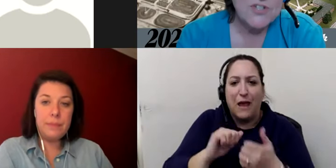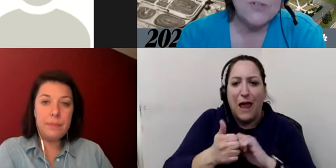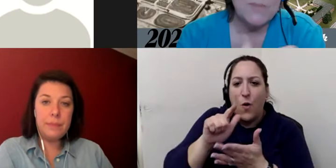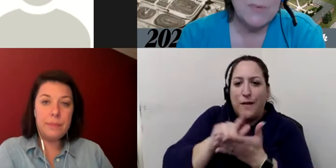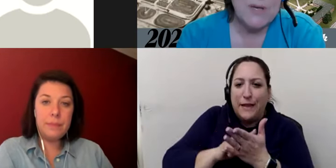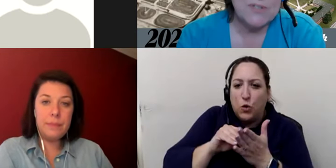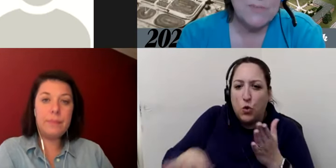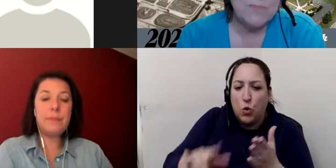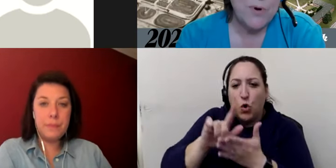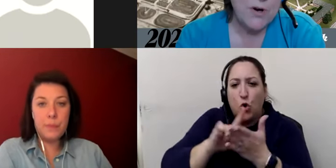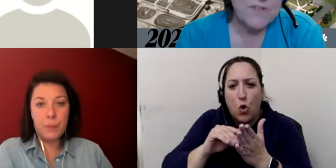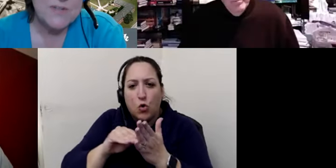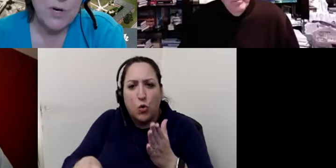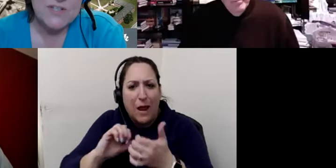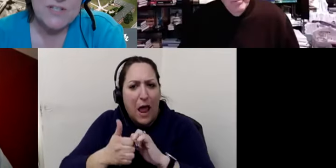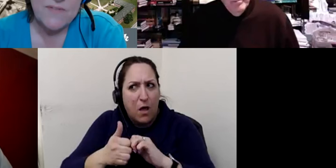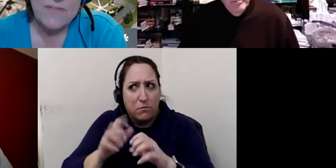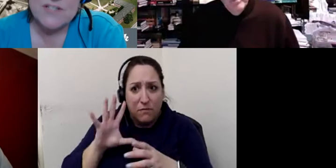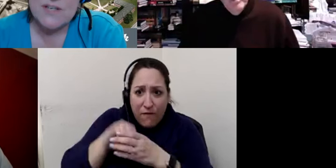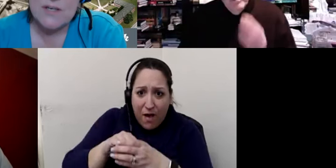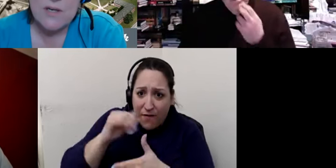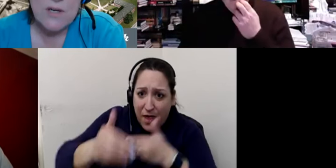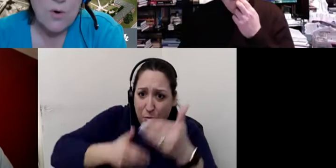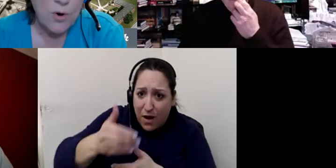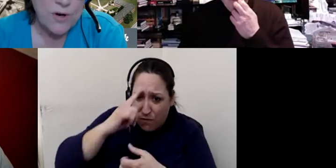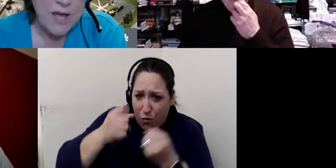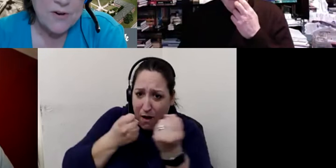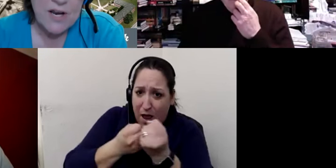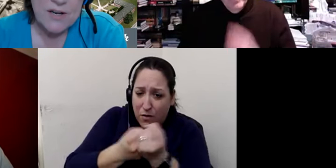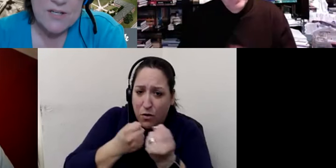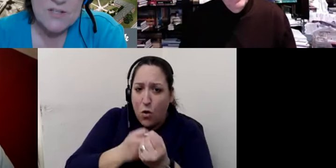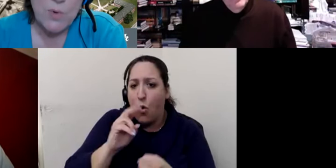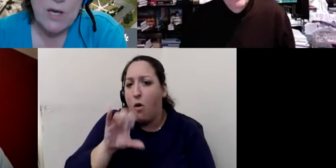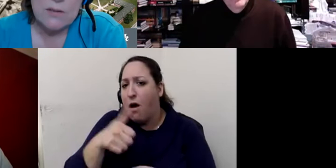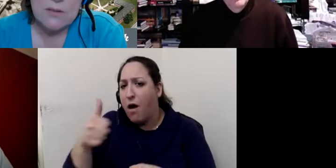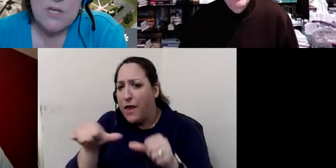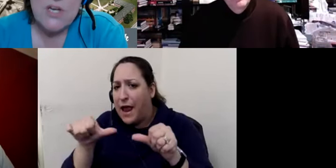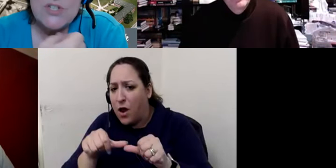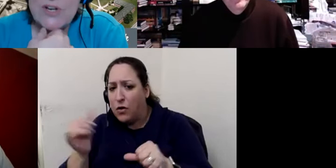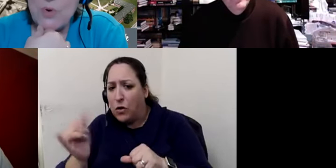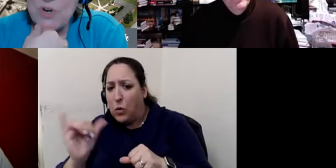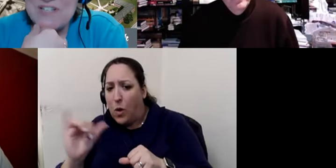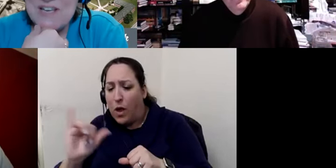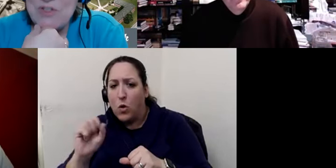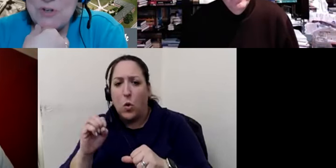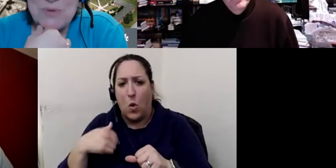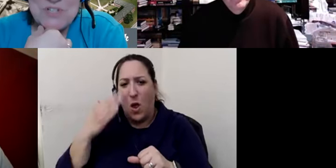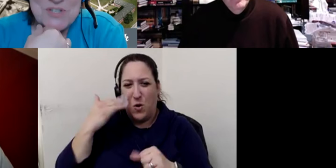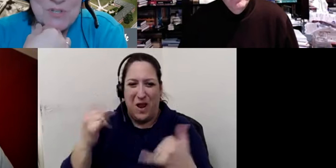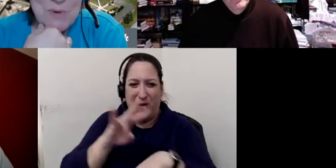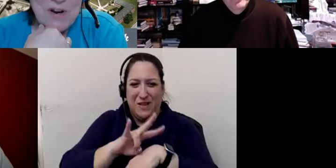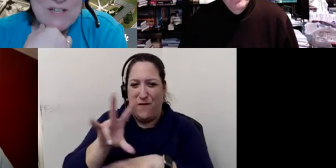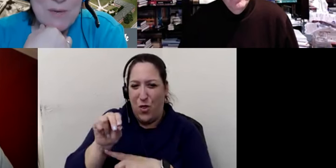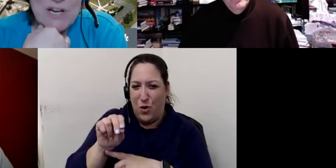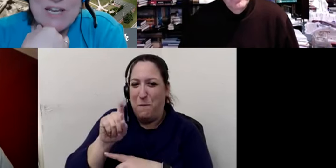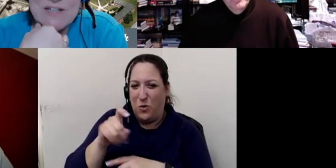or law students may be able to be part of this process of advocacy or other areas as well. So I know we're at 7:30, which